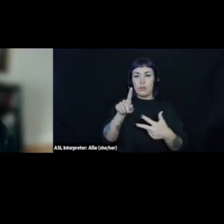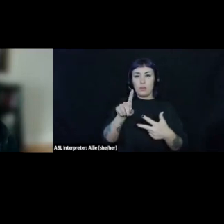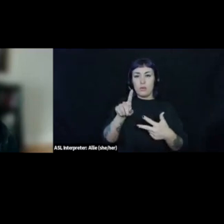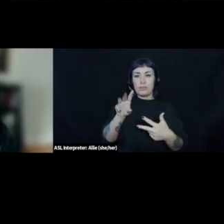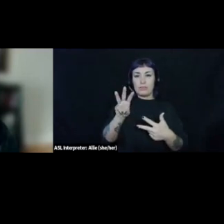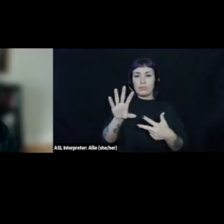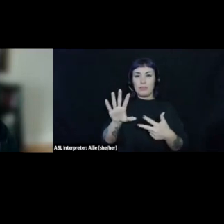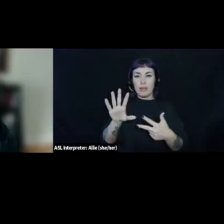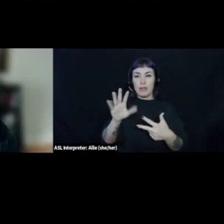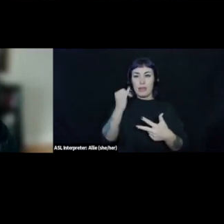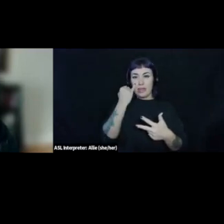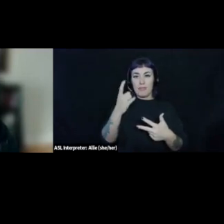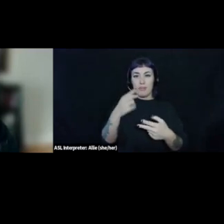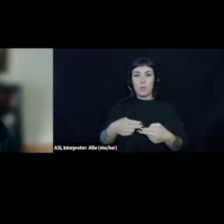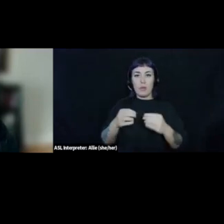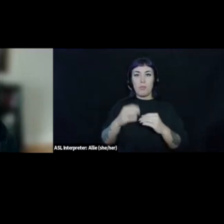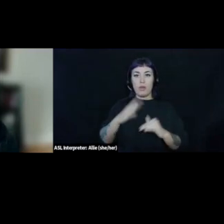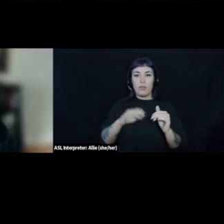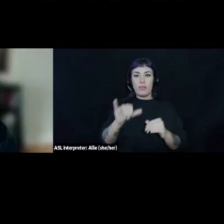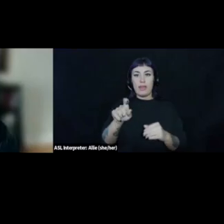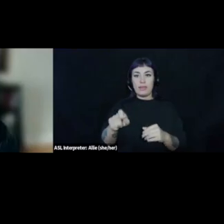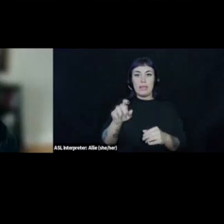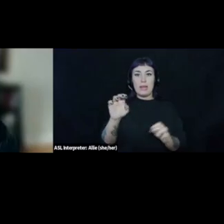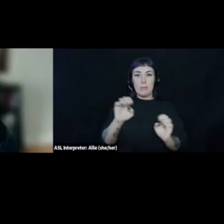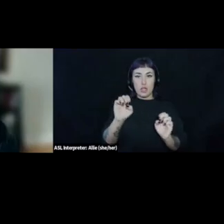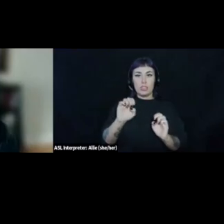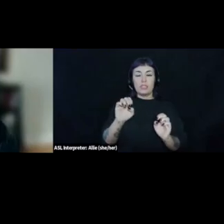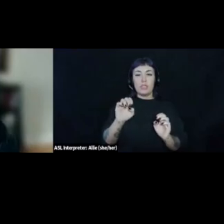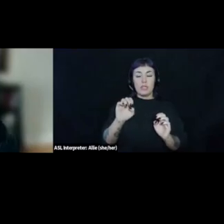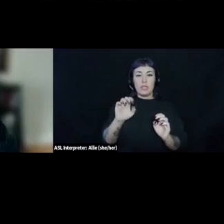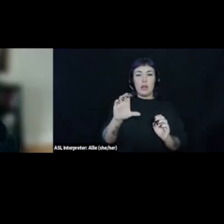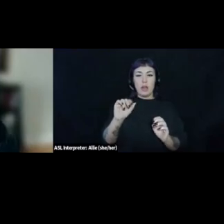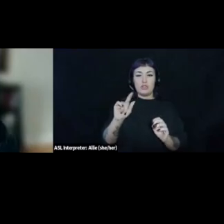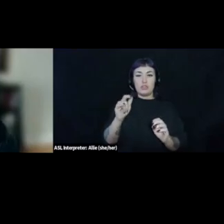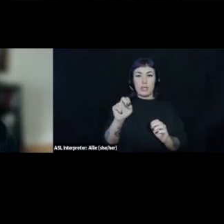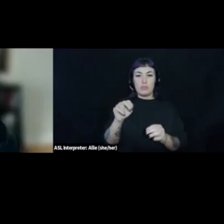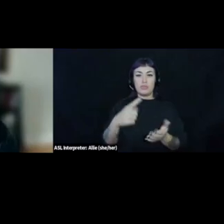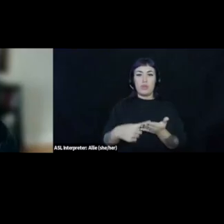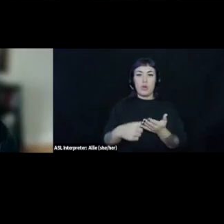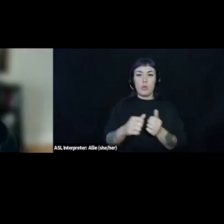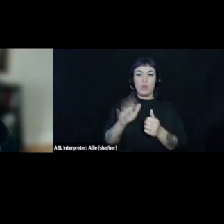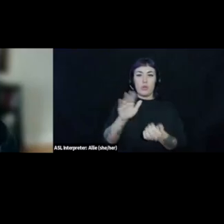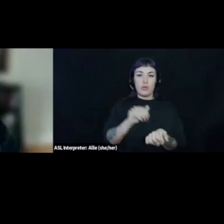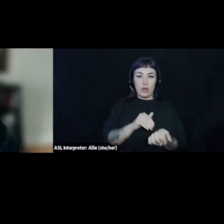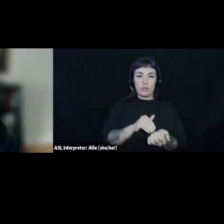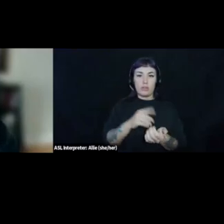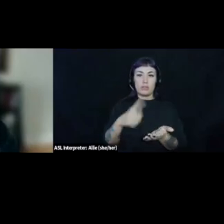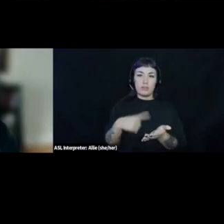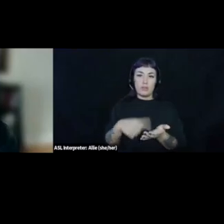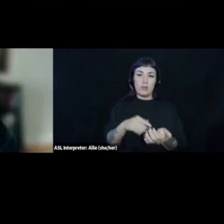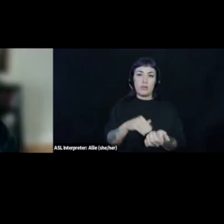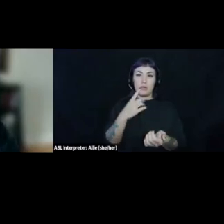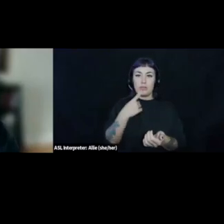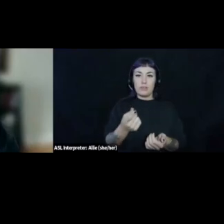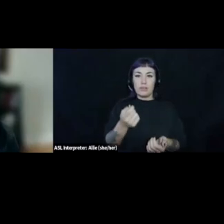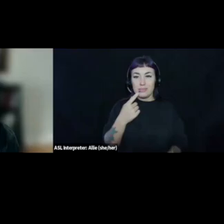165. If you do weigh more than that and need emergency contraception, you should talk to your doctor. Sometimes doctors will tell you